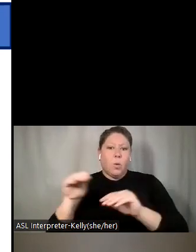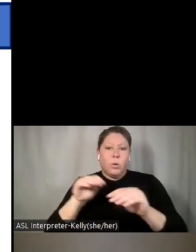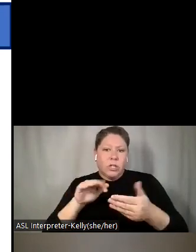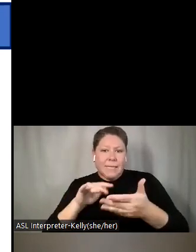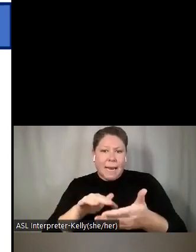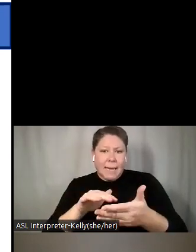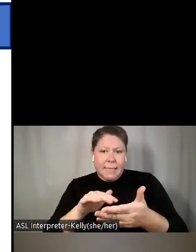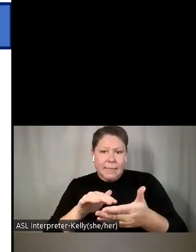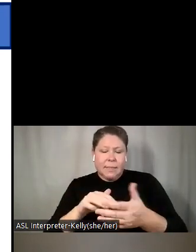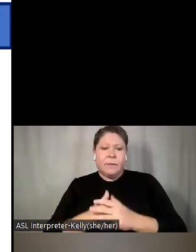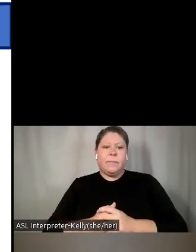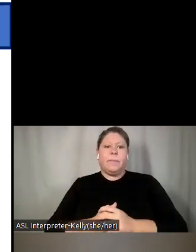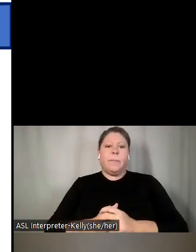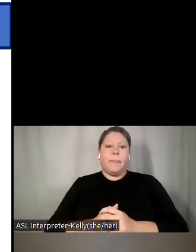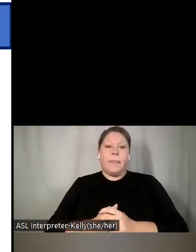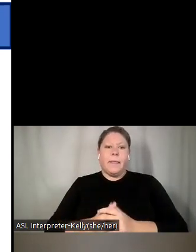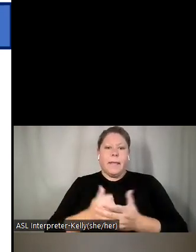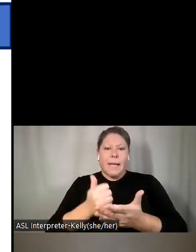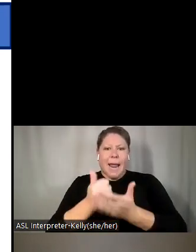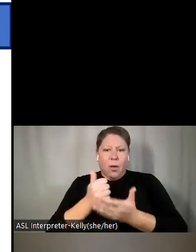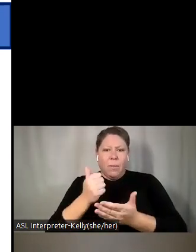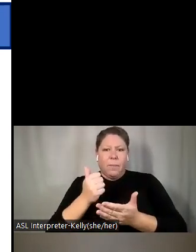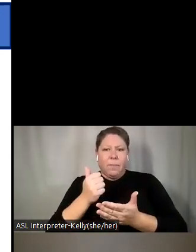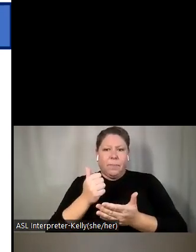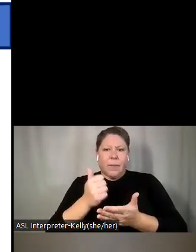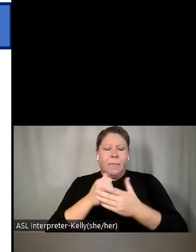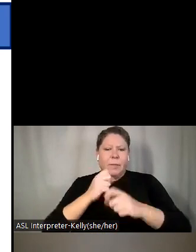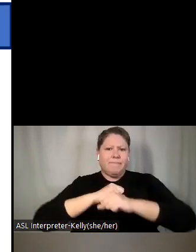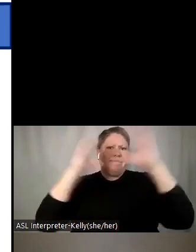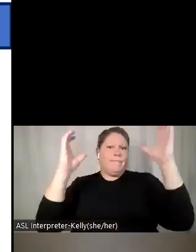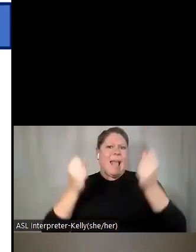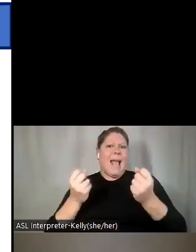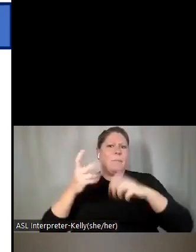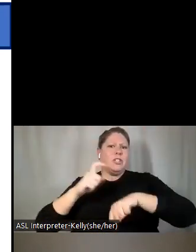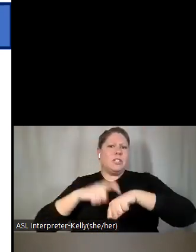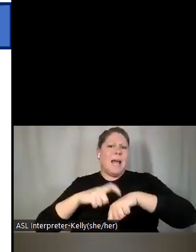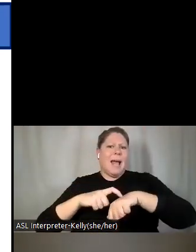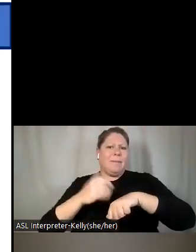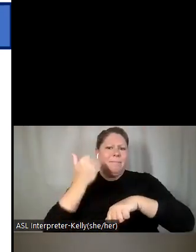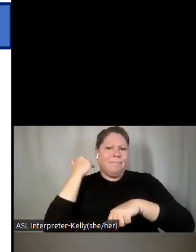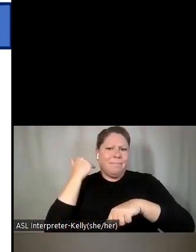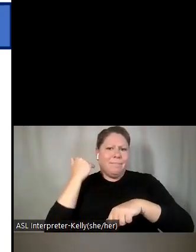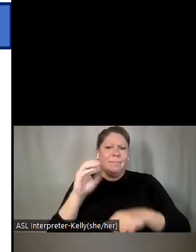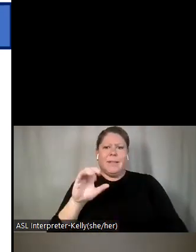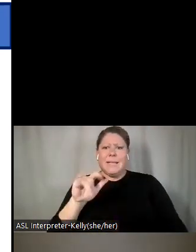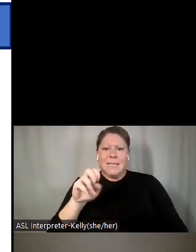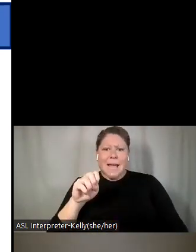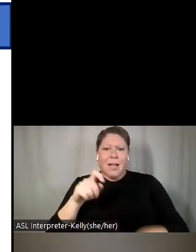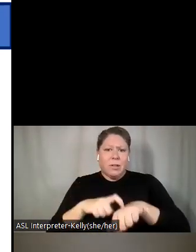understanding lean time or the time with the process from a lean lens. So things like cycle time, wait times, lead